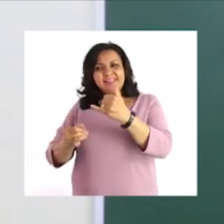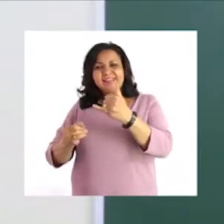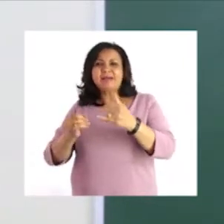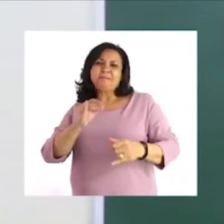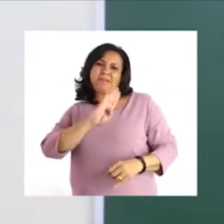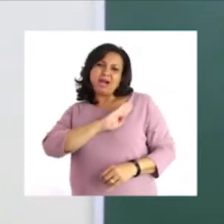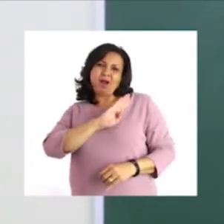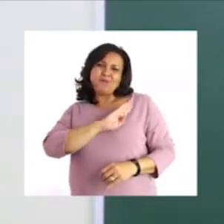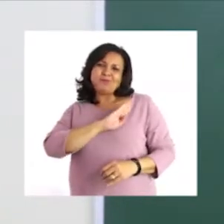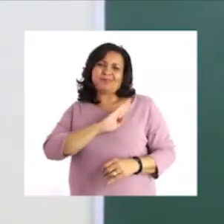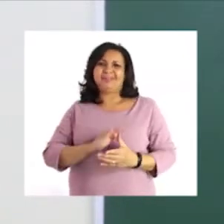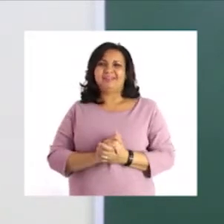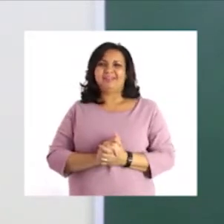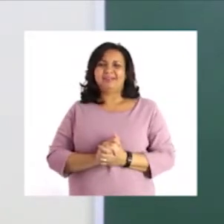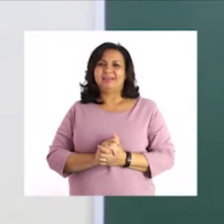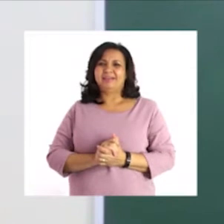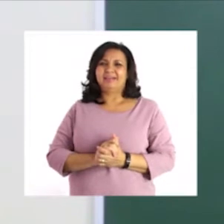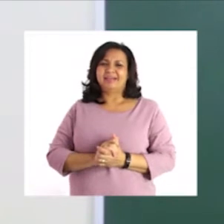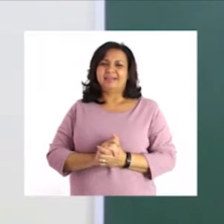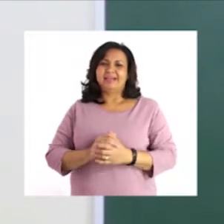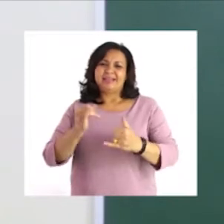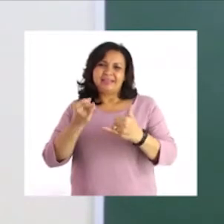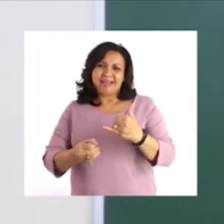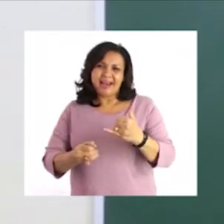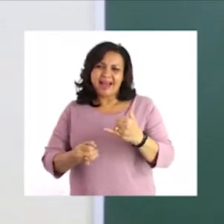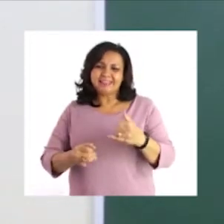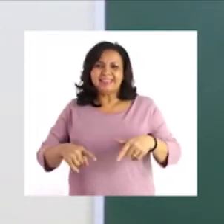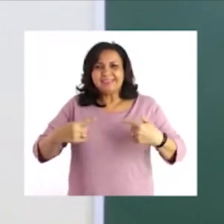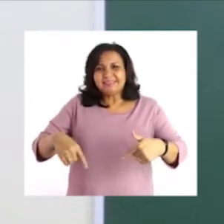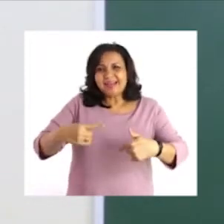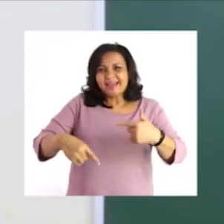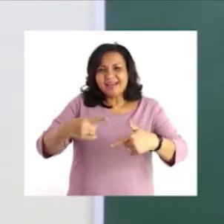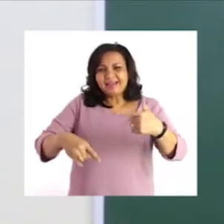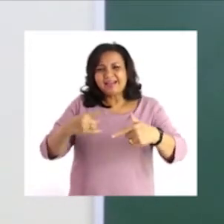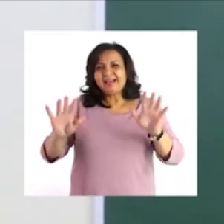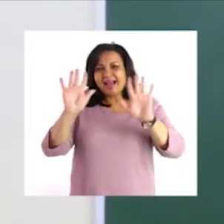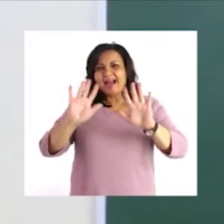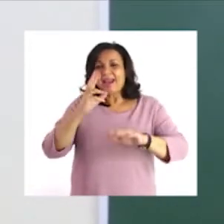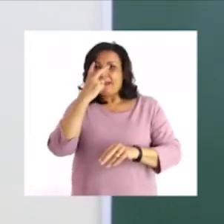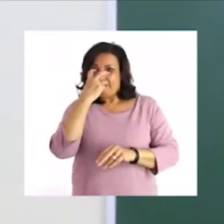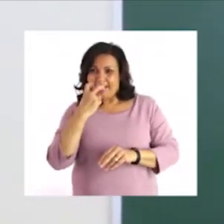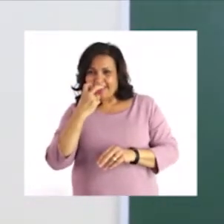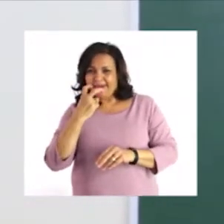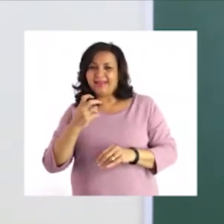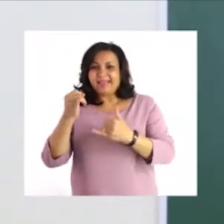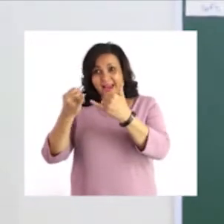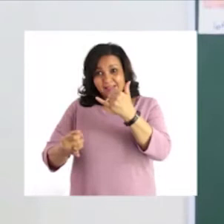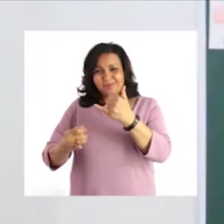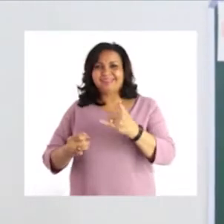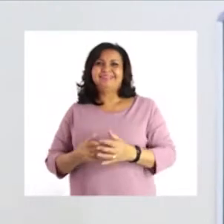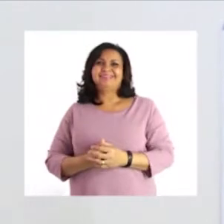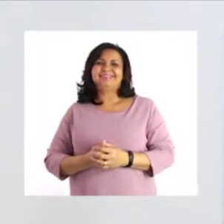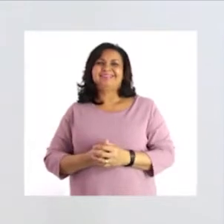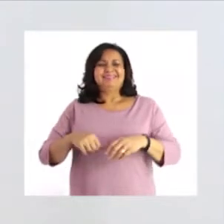Yes, well done, friend. And let's color the last tire black. Well done, friend. Well,